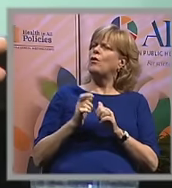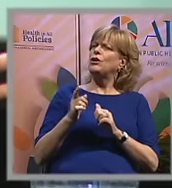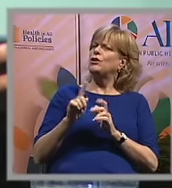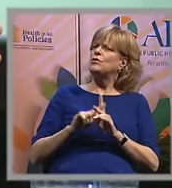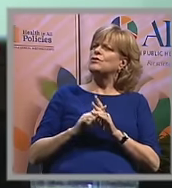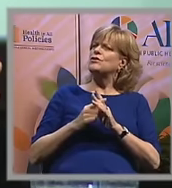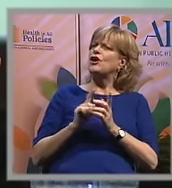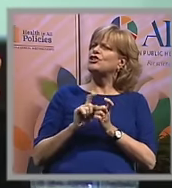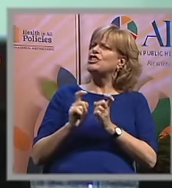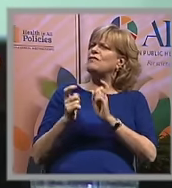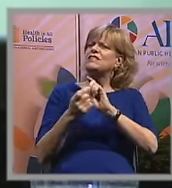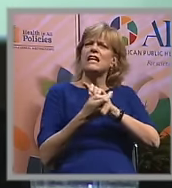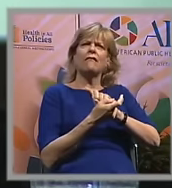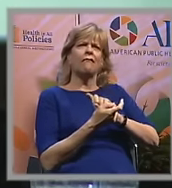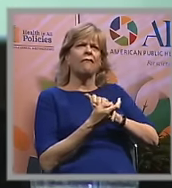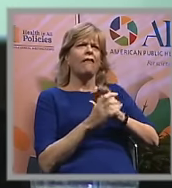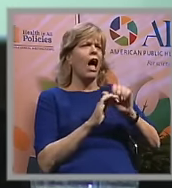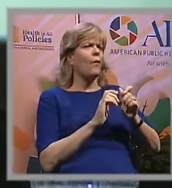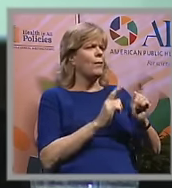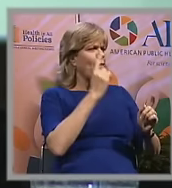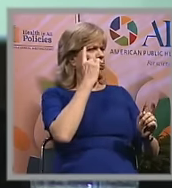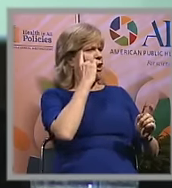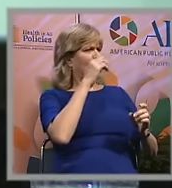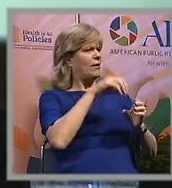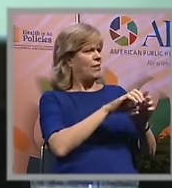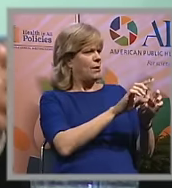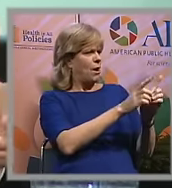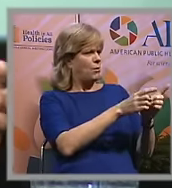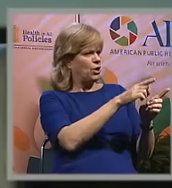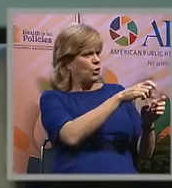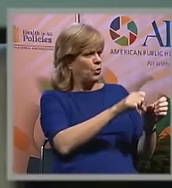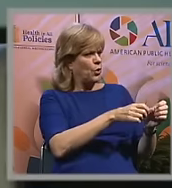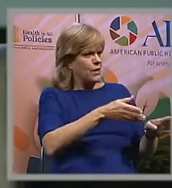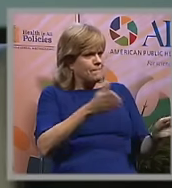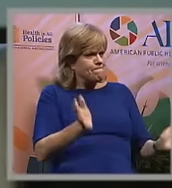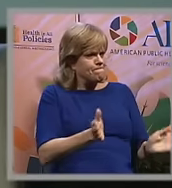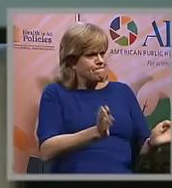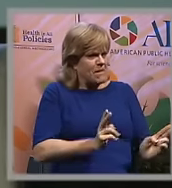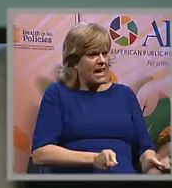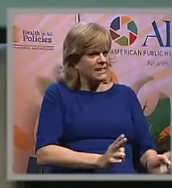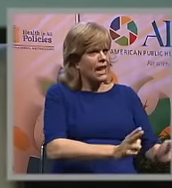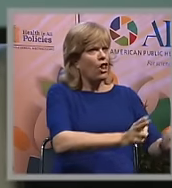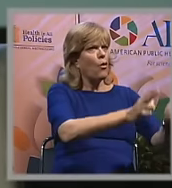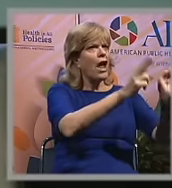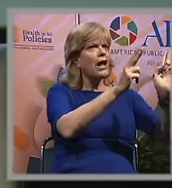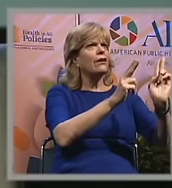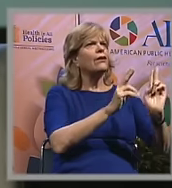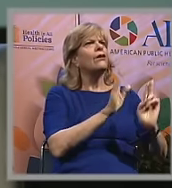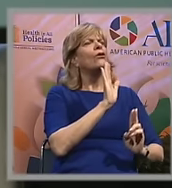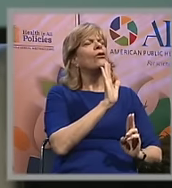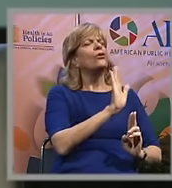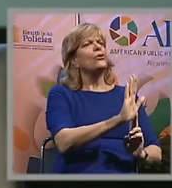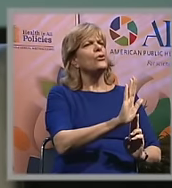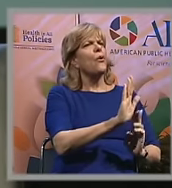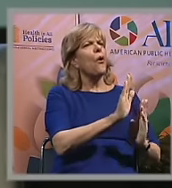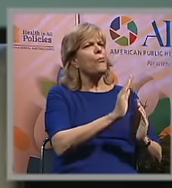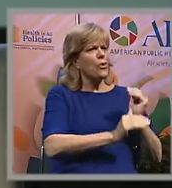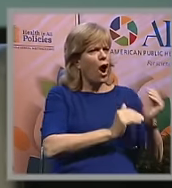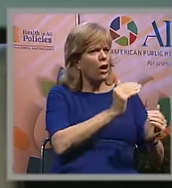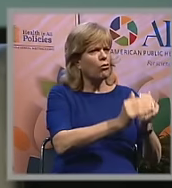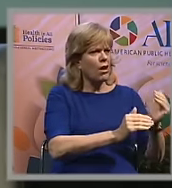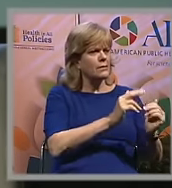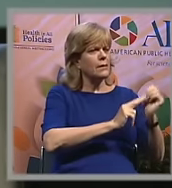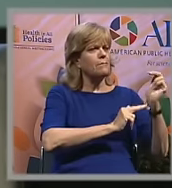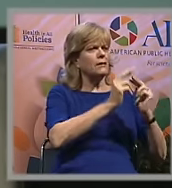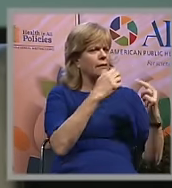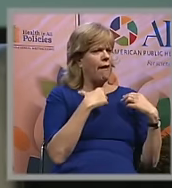about shifting how people thought within the department so that you could accelerate your progress on building health into housing policies? Well, you know, the good